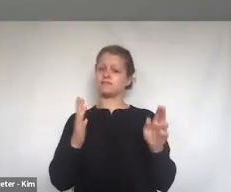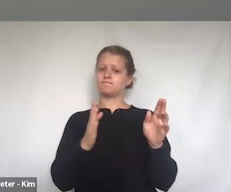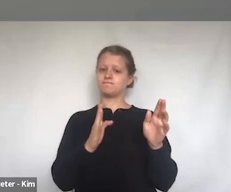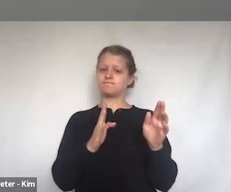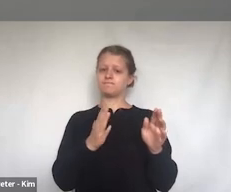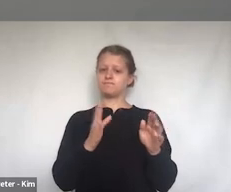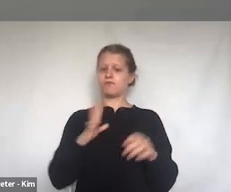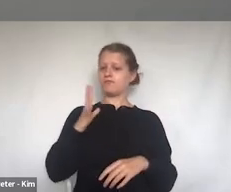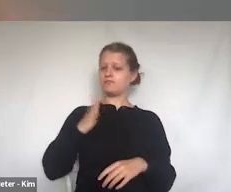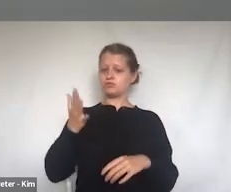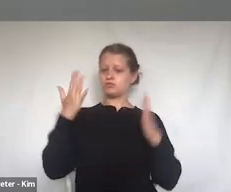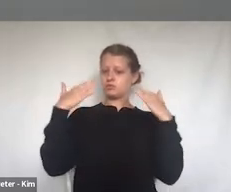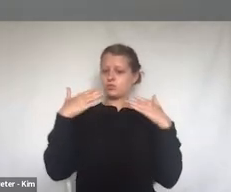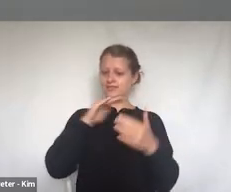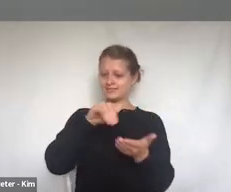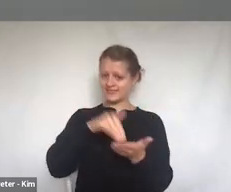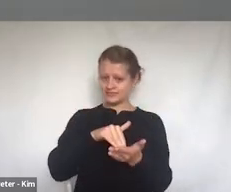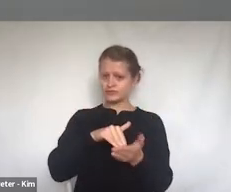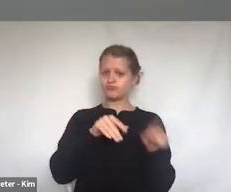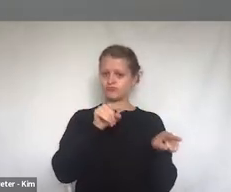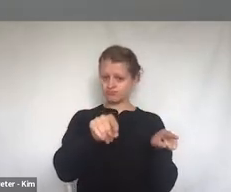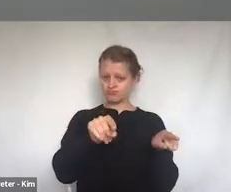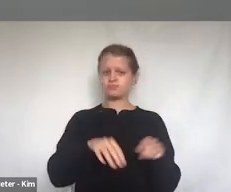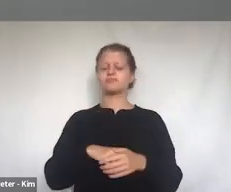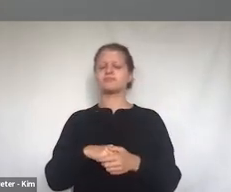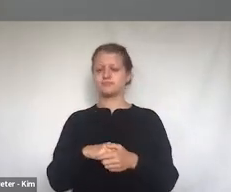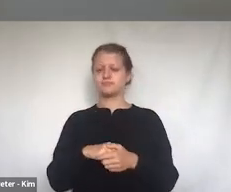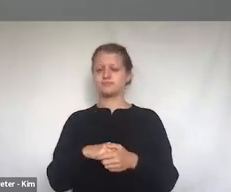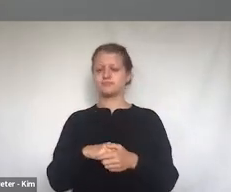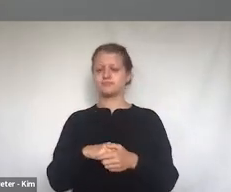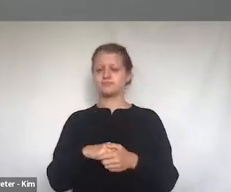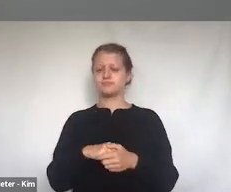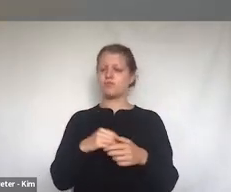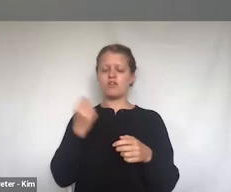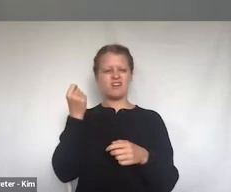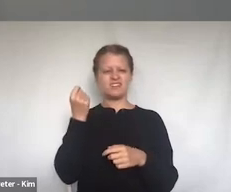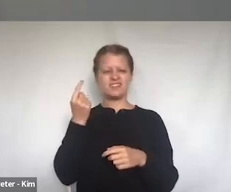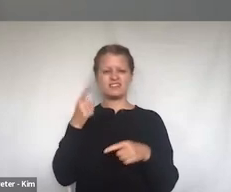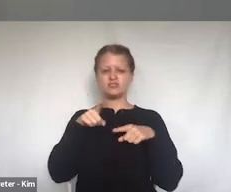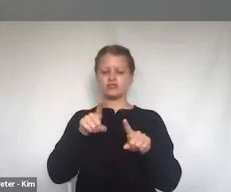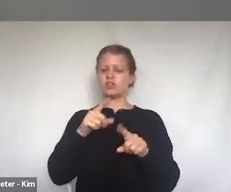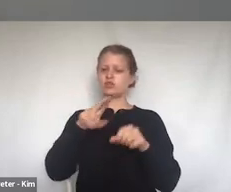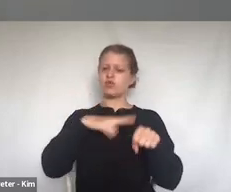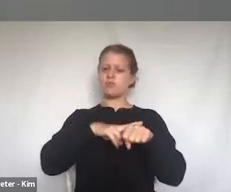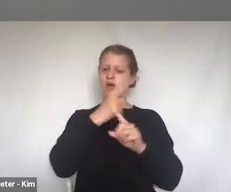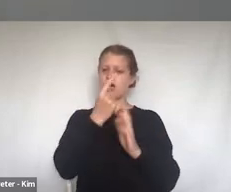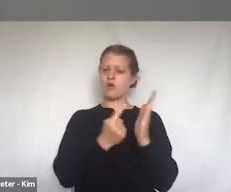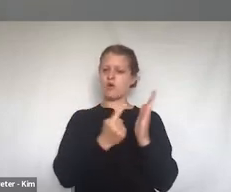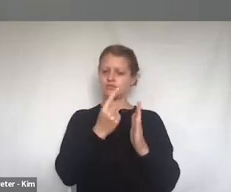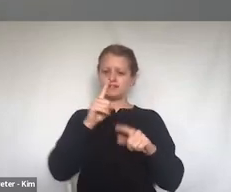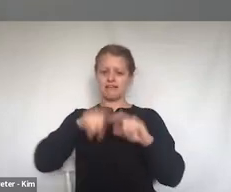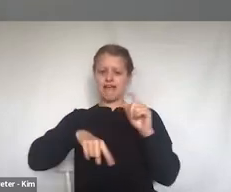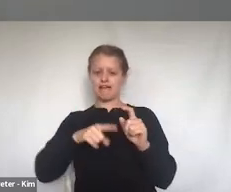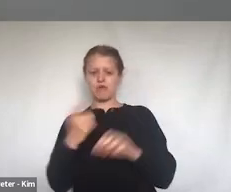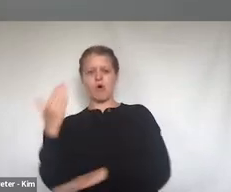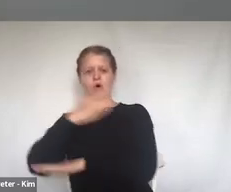during heat warnings, but they're places that are open to the public during normal hours all year round. So, you know,